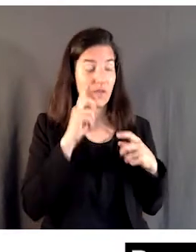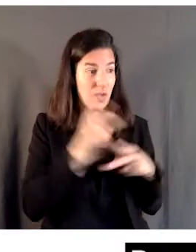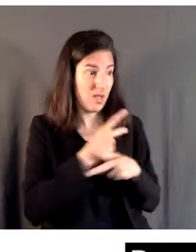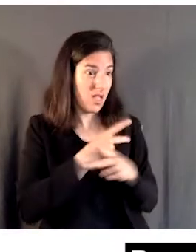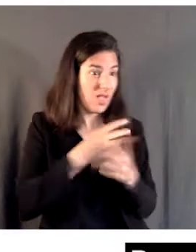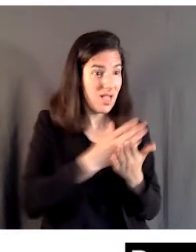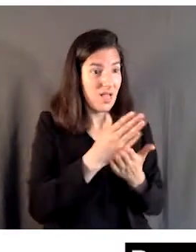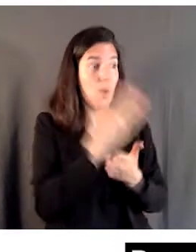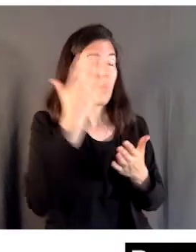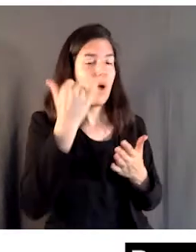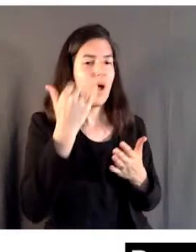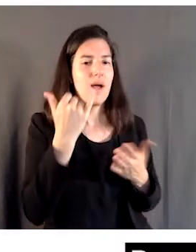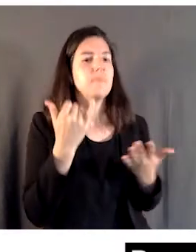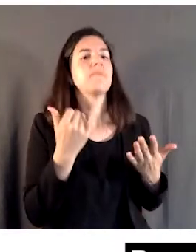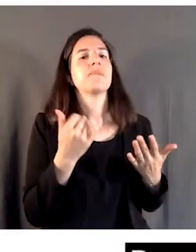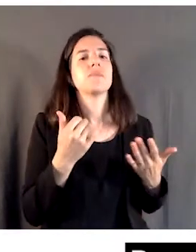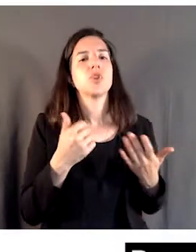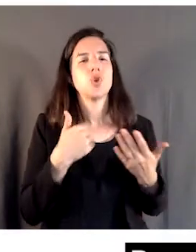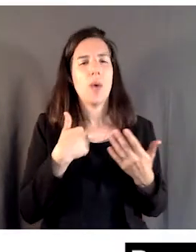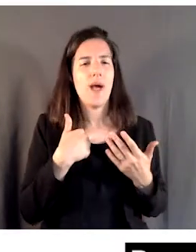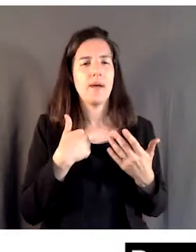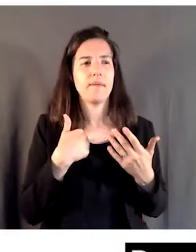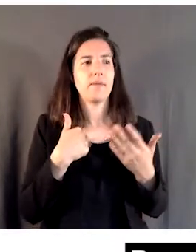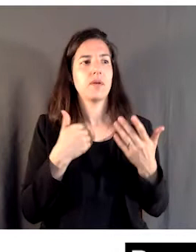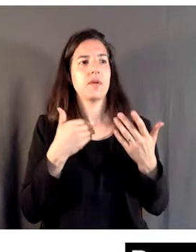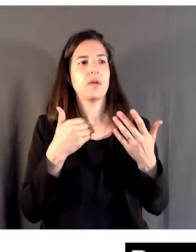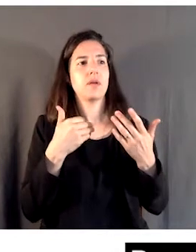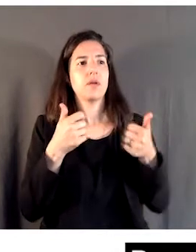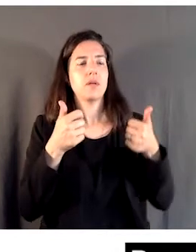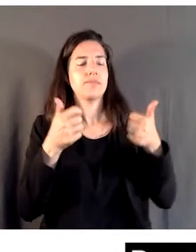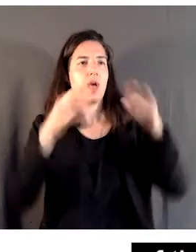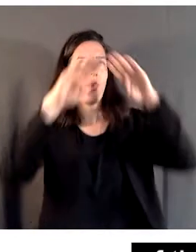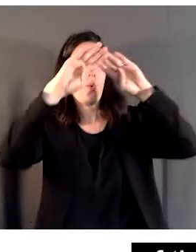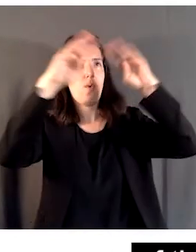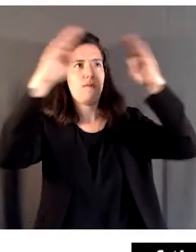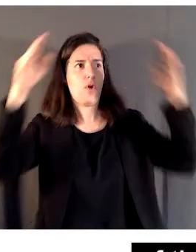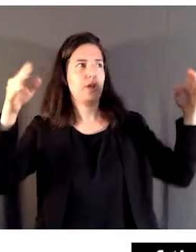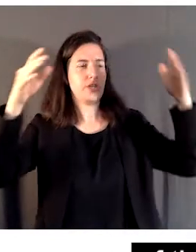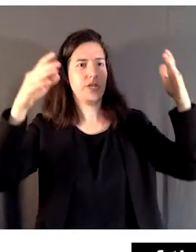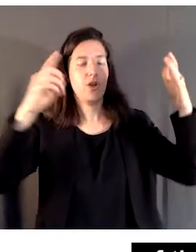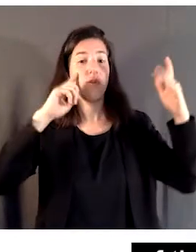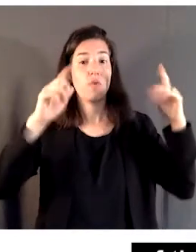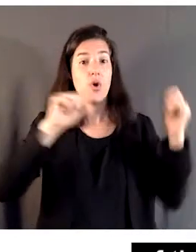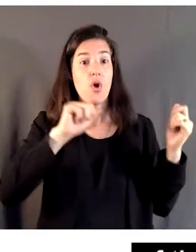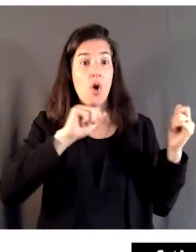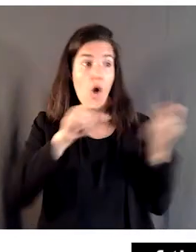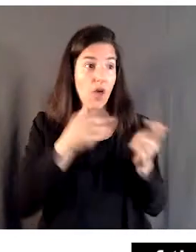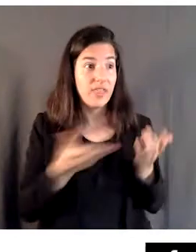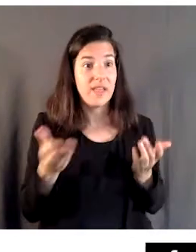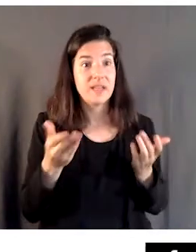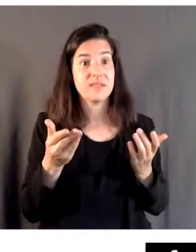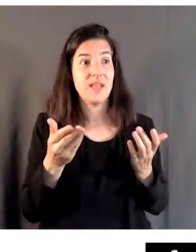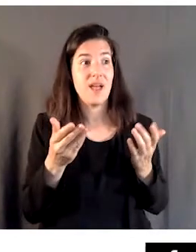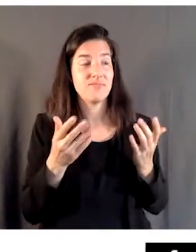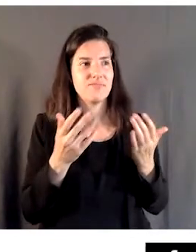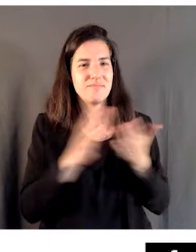folks because, again, you have that overarching of all of the things that are now more glaring for folks of